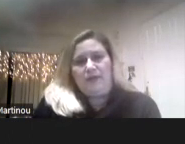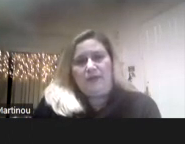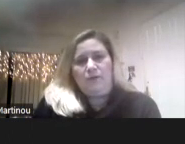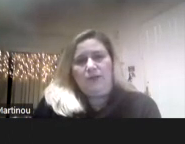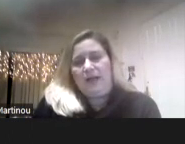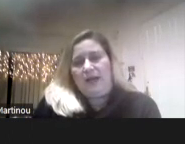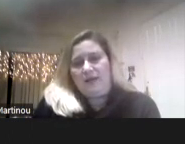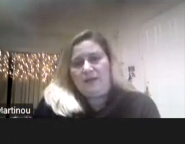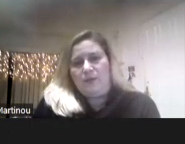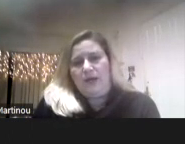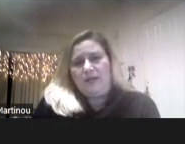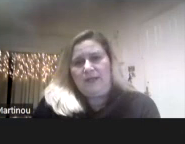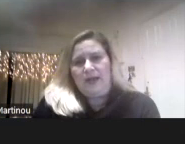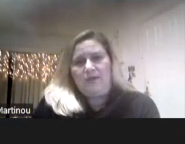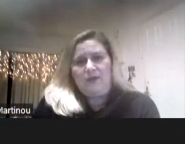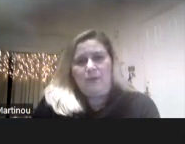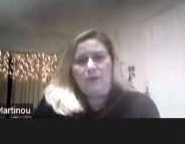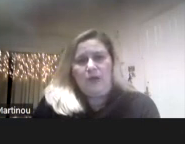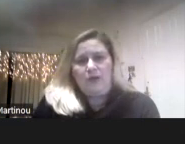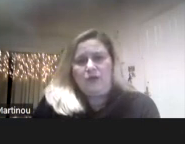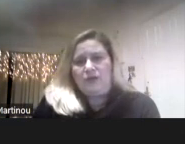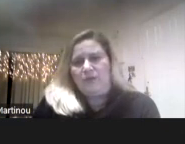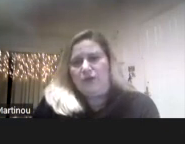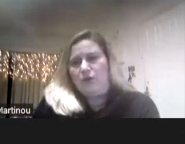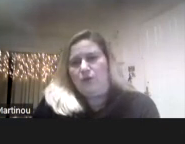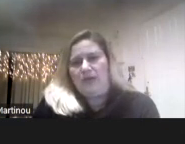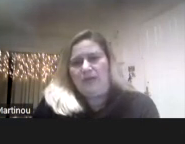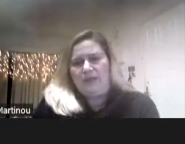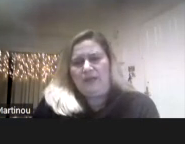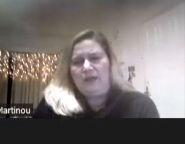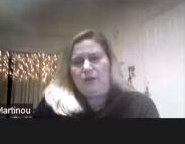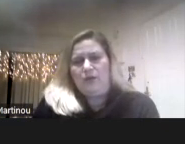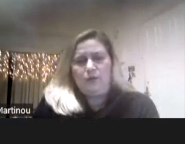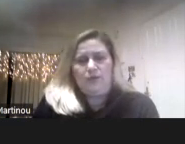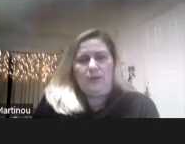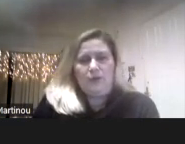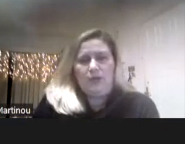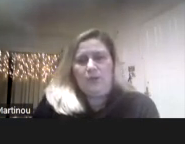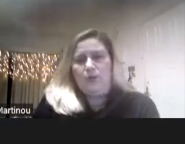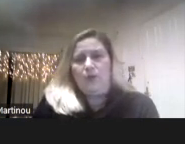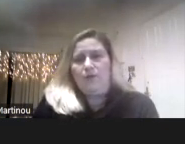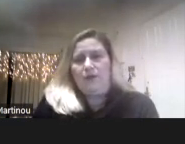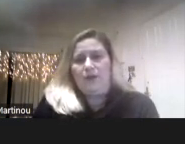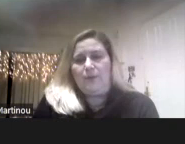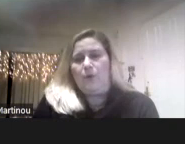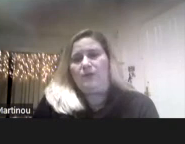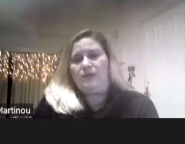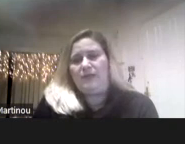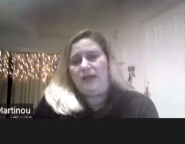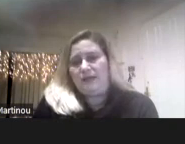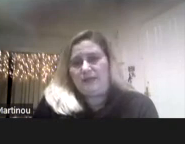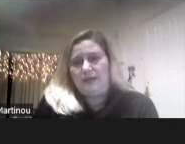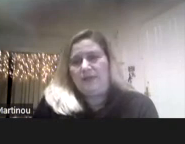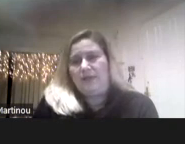70% of declines in wildlife populations have been documented, according to a WWF report since